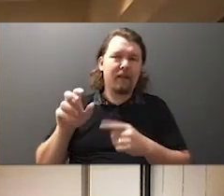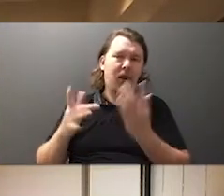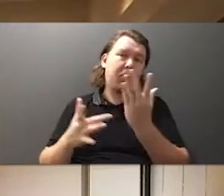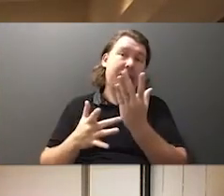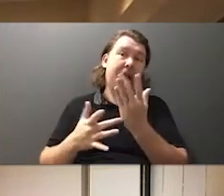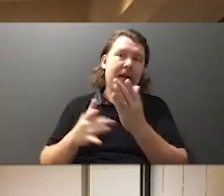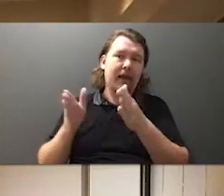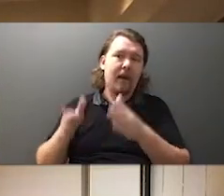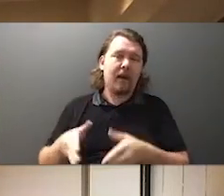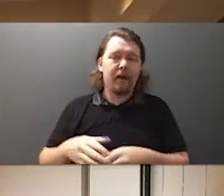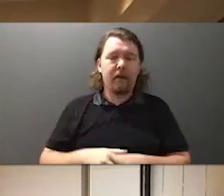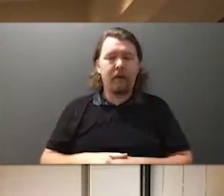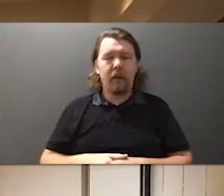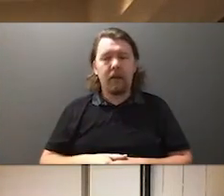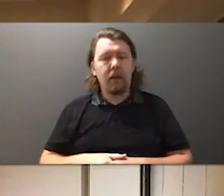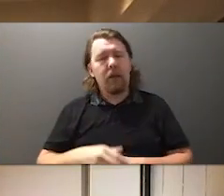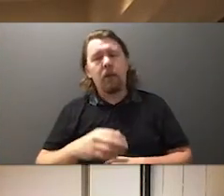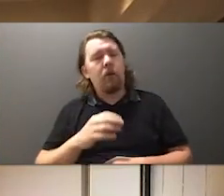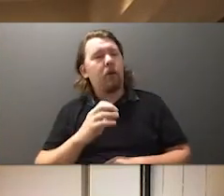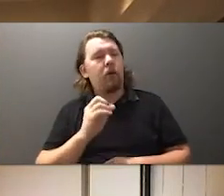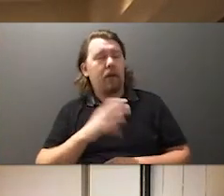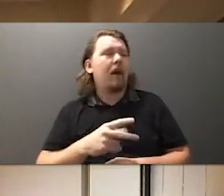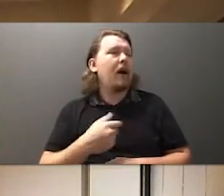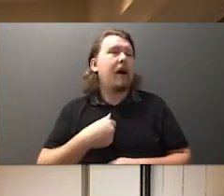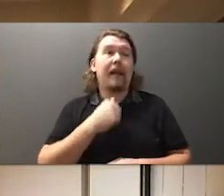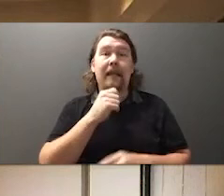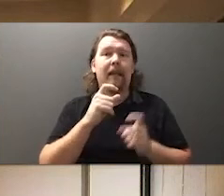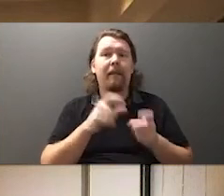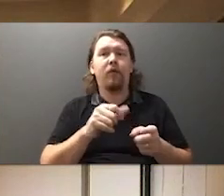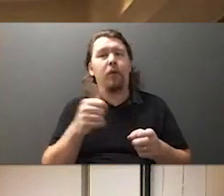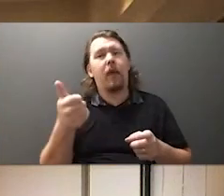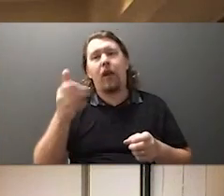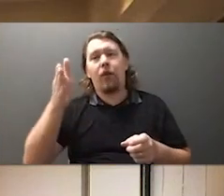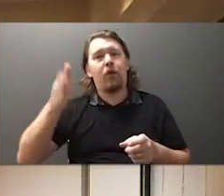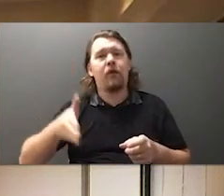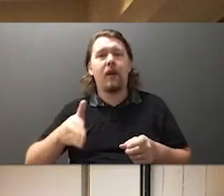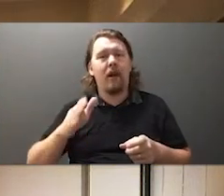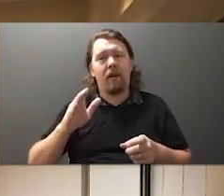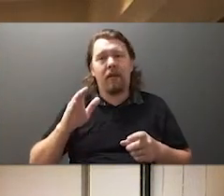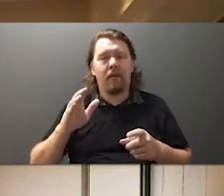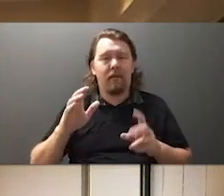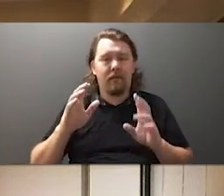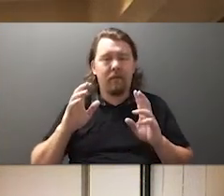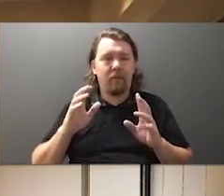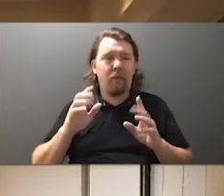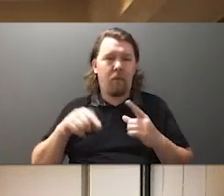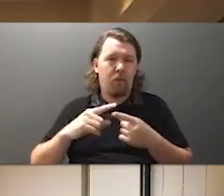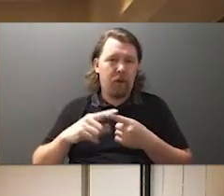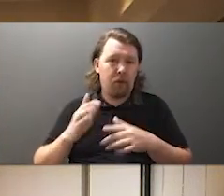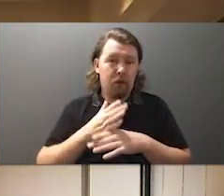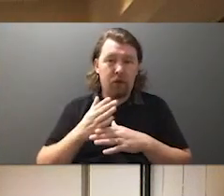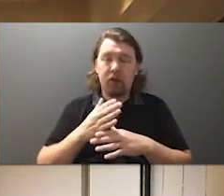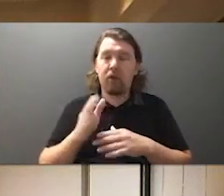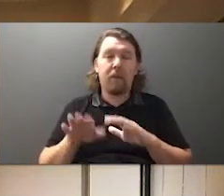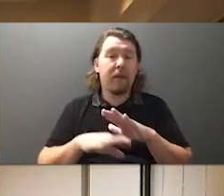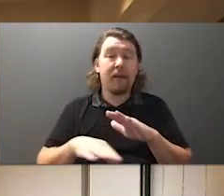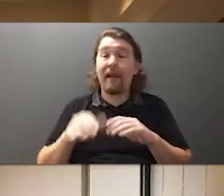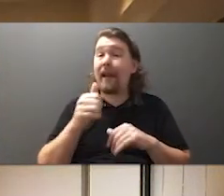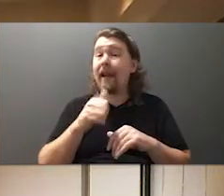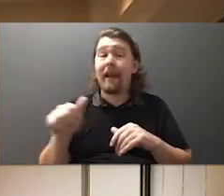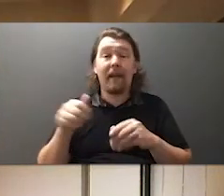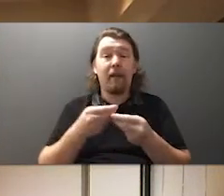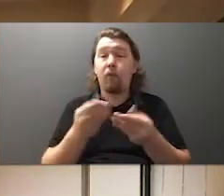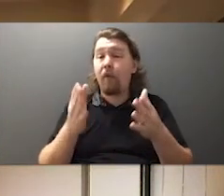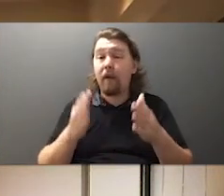you. So unfortunately, I didn't get a chance to really give you the other side of the coin from when we shared that. So basically,